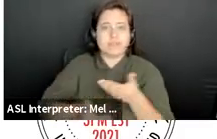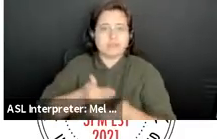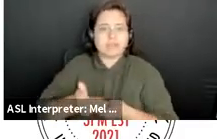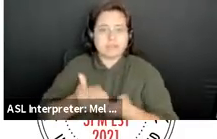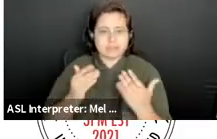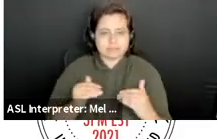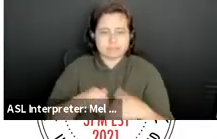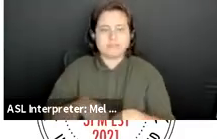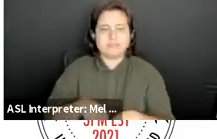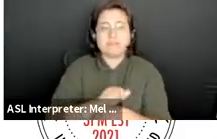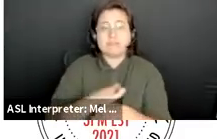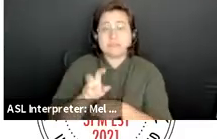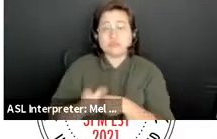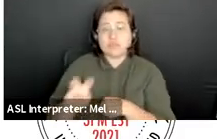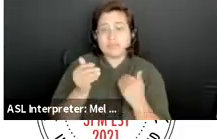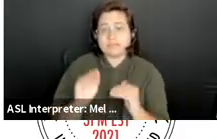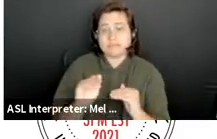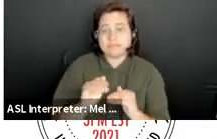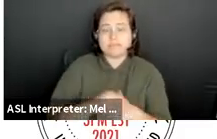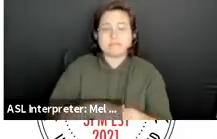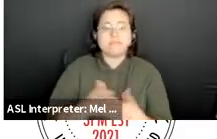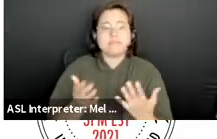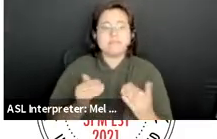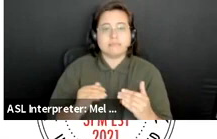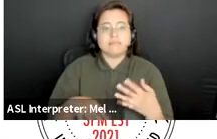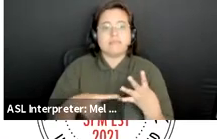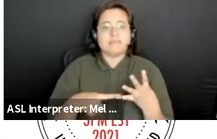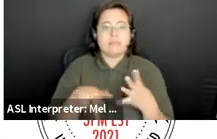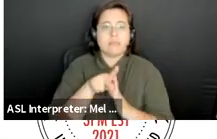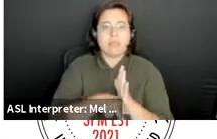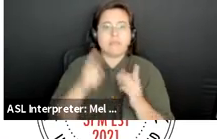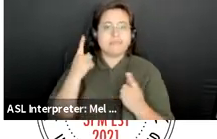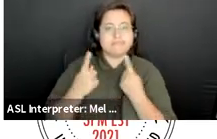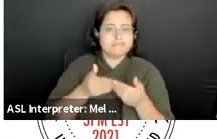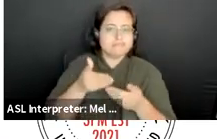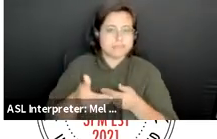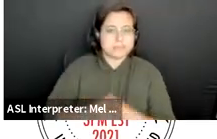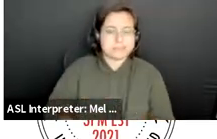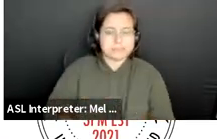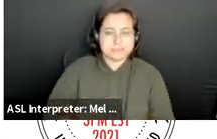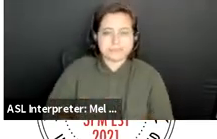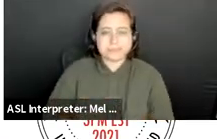travel restrictions, and we'll review policy considerations and next steps.